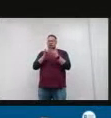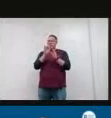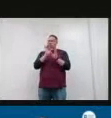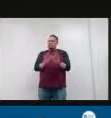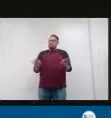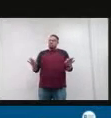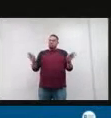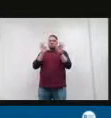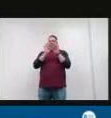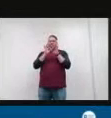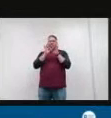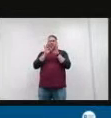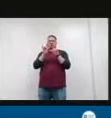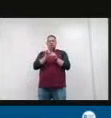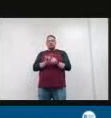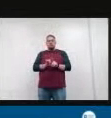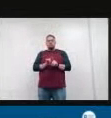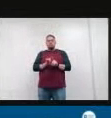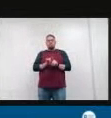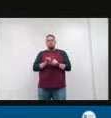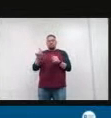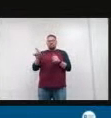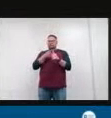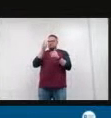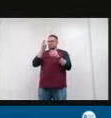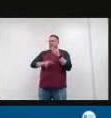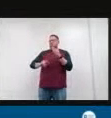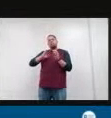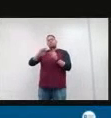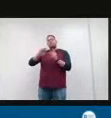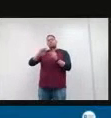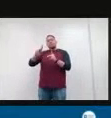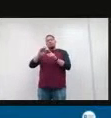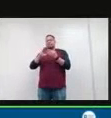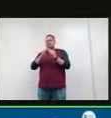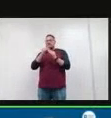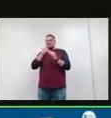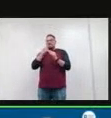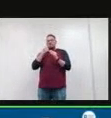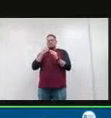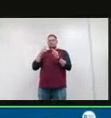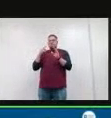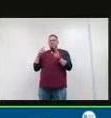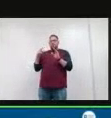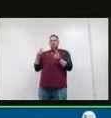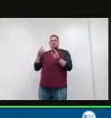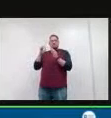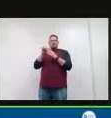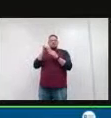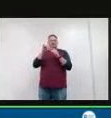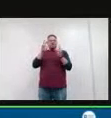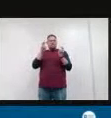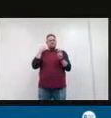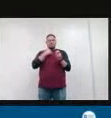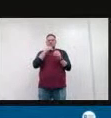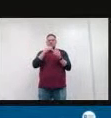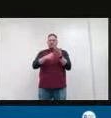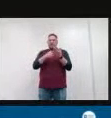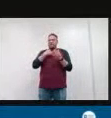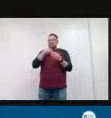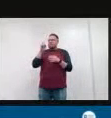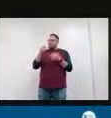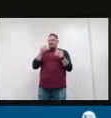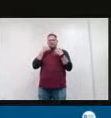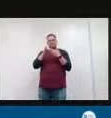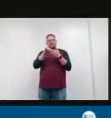And also after the first reading, going back to the community and saying, these are the kind of topics we are discussing, I need to have that ability. I don't think